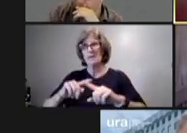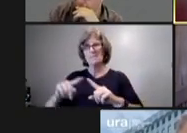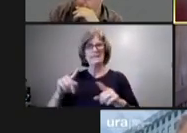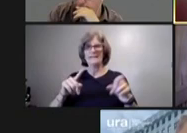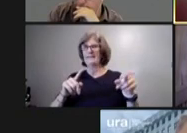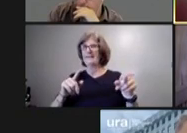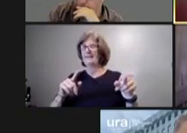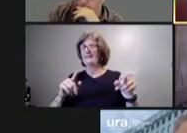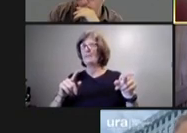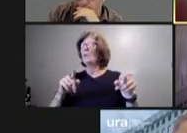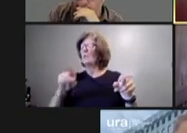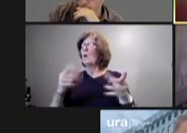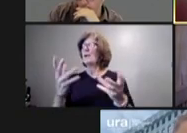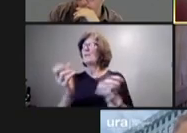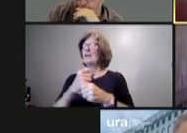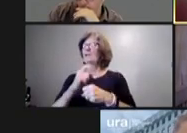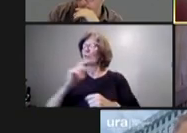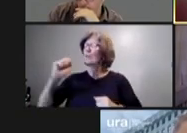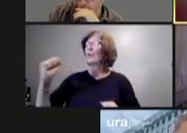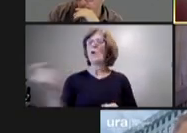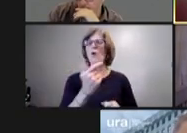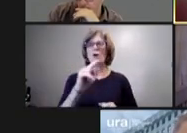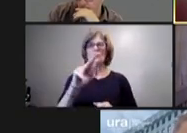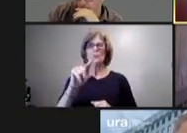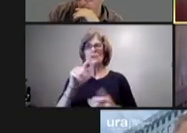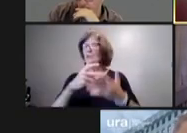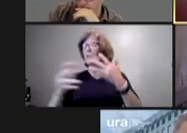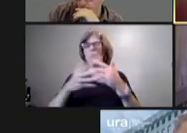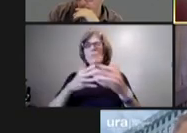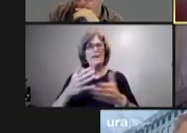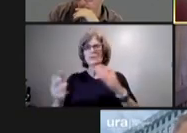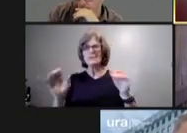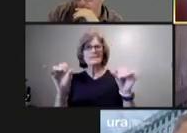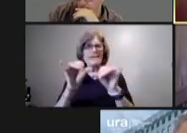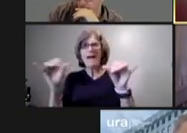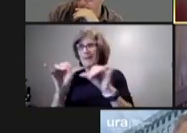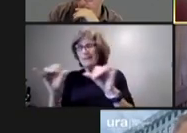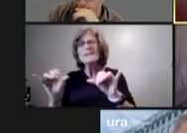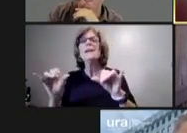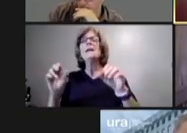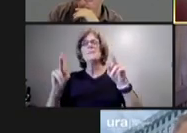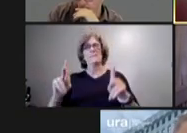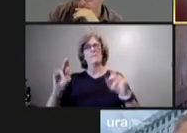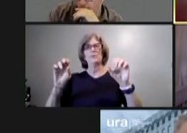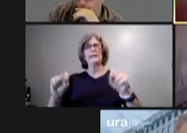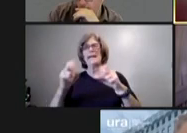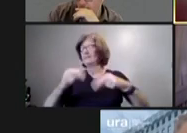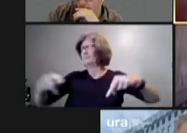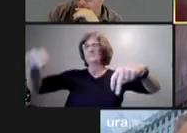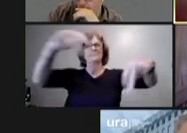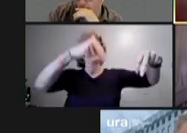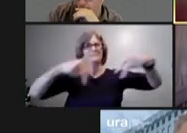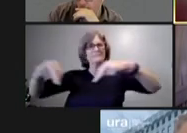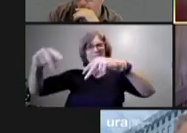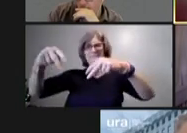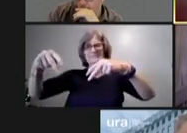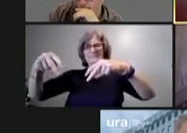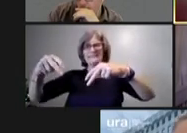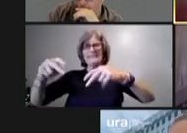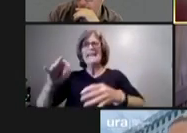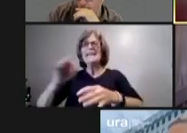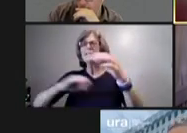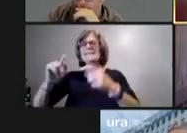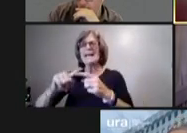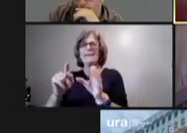are usable for people with disabilities in terms of having access to all of the units that then can be modified to